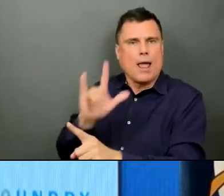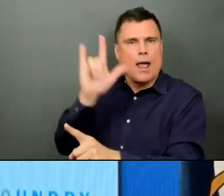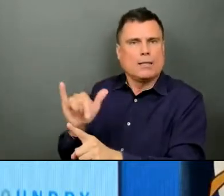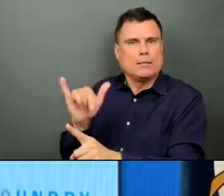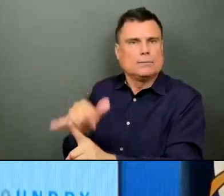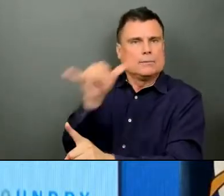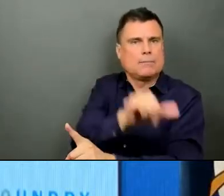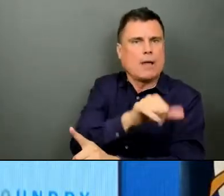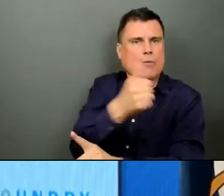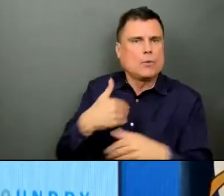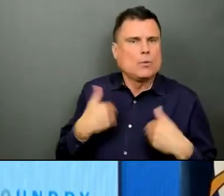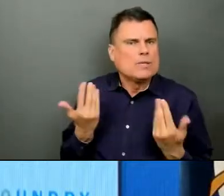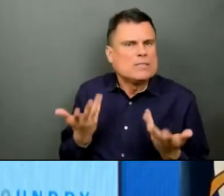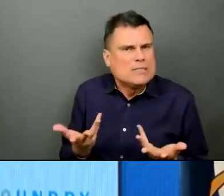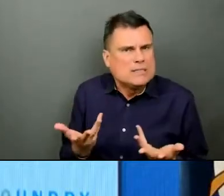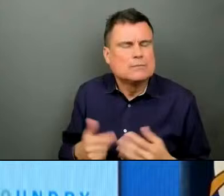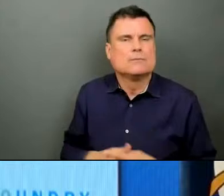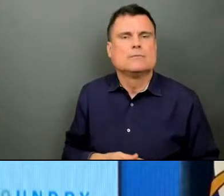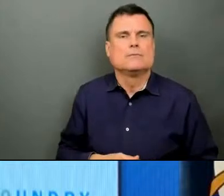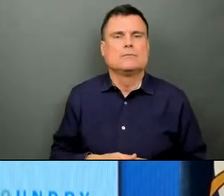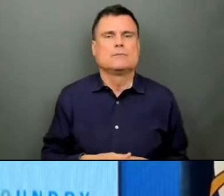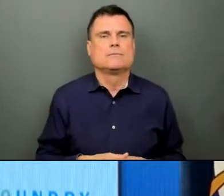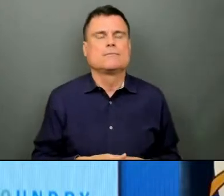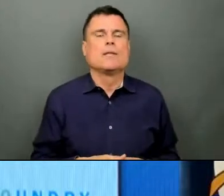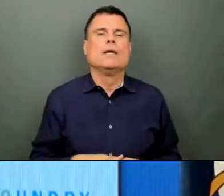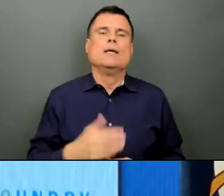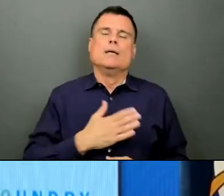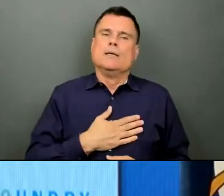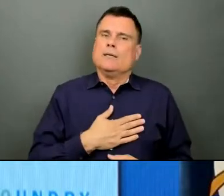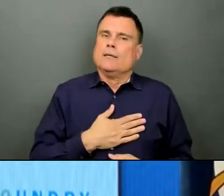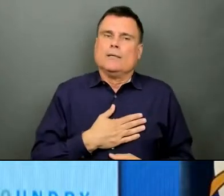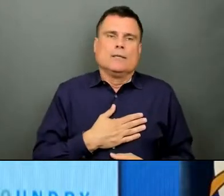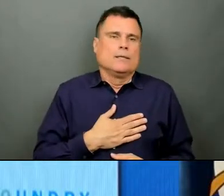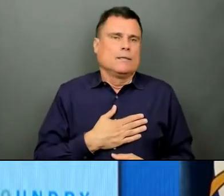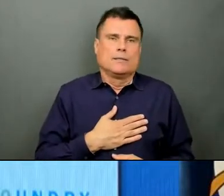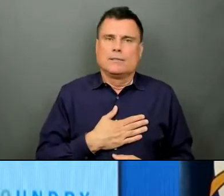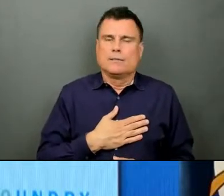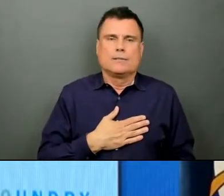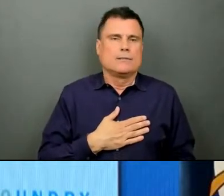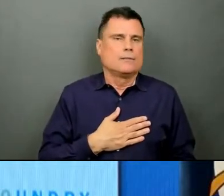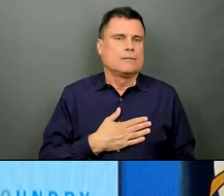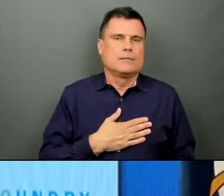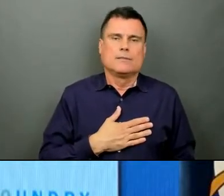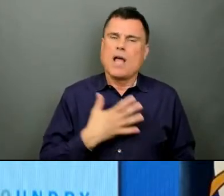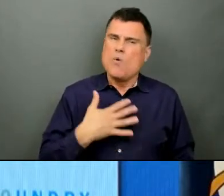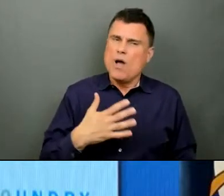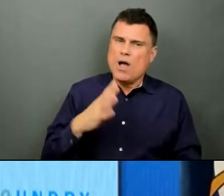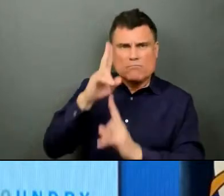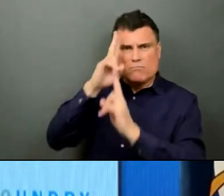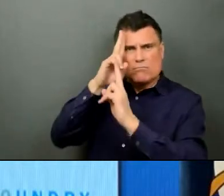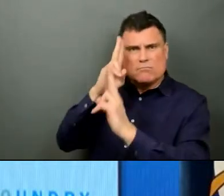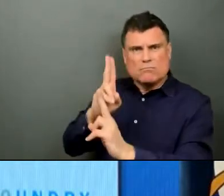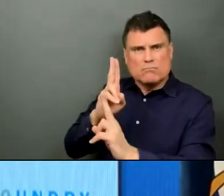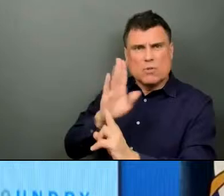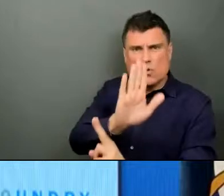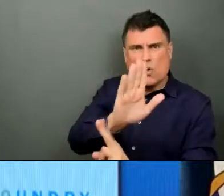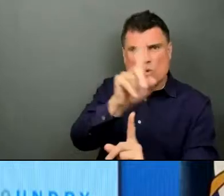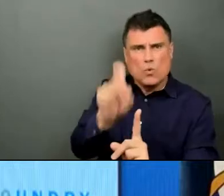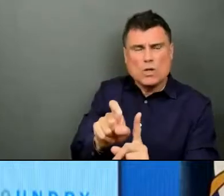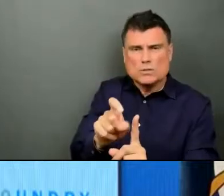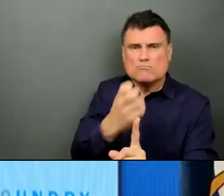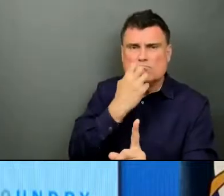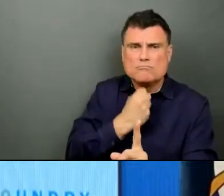but we don't yet know. I don't know yet enough about what services were